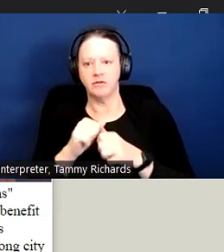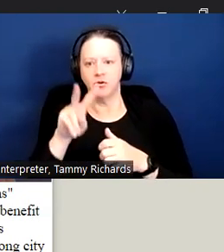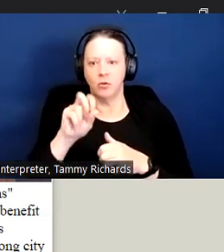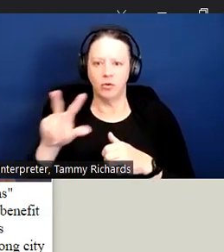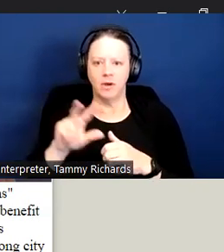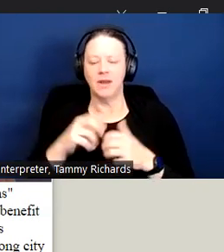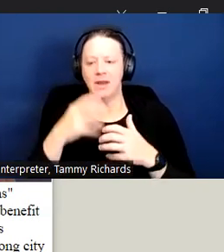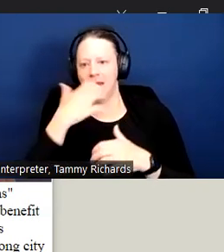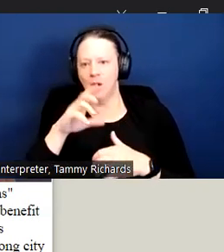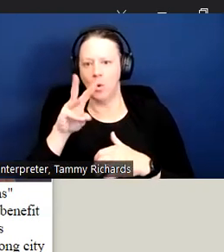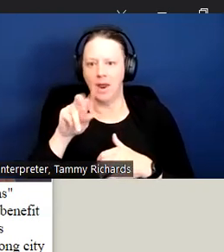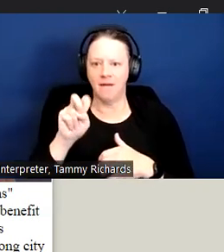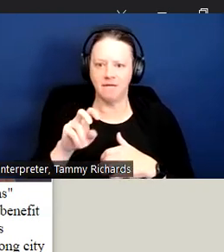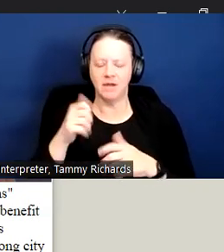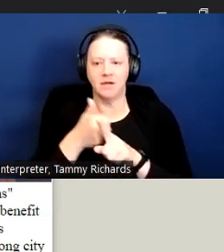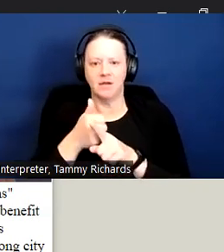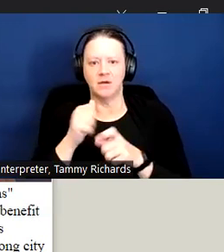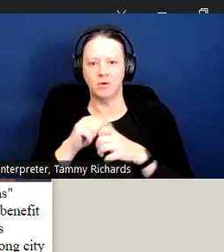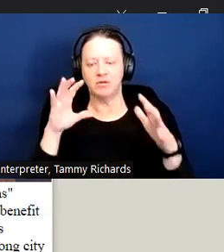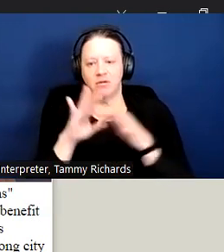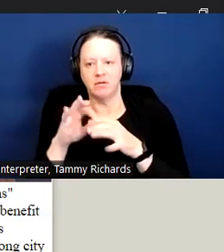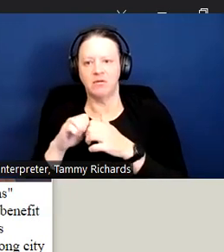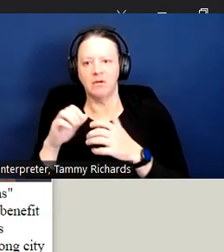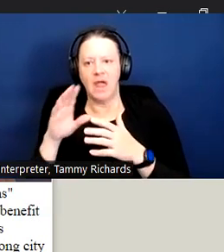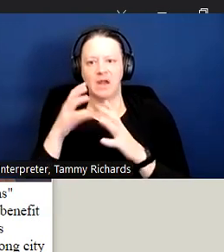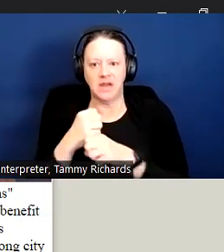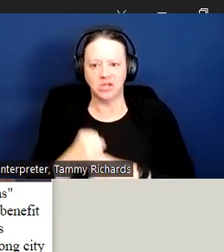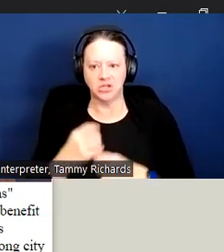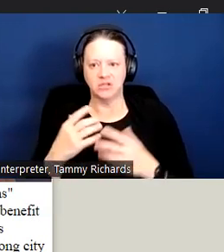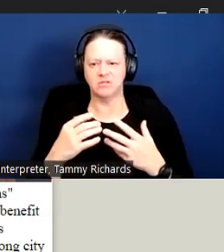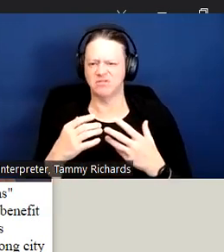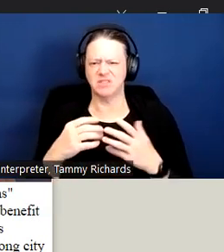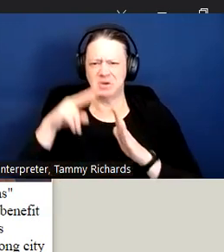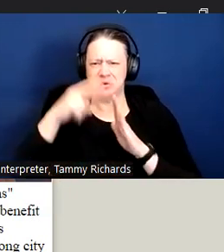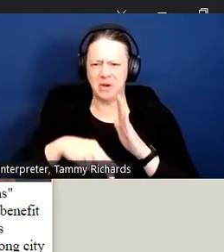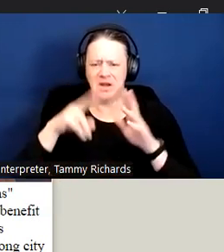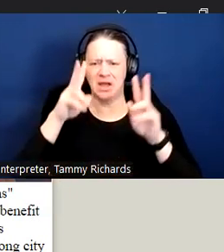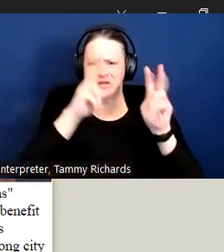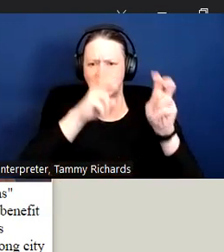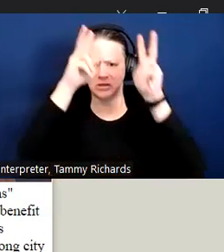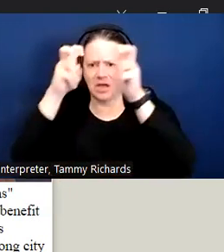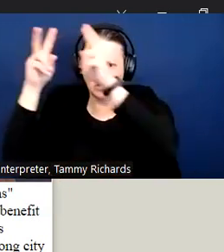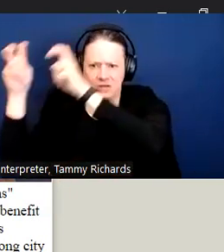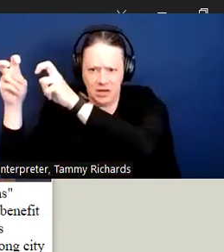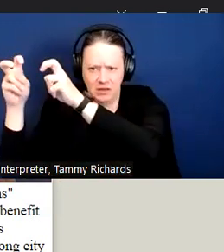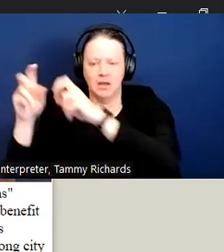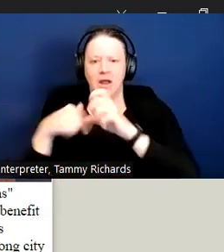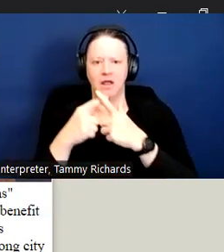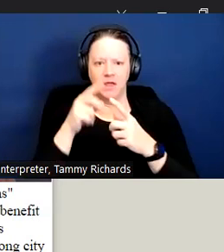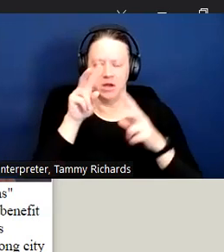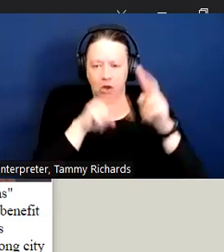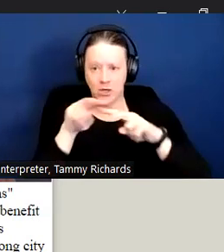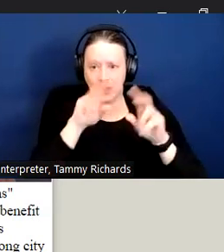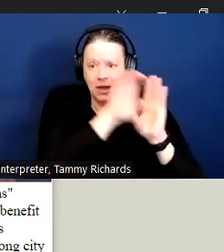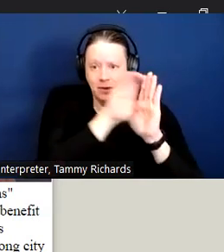annotations. So if you notice, it read the title of all three stories, then it looked at the images of all